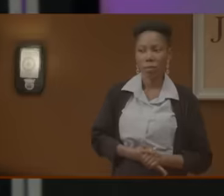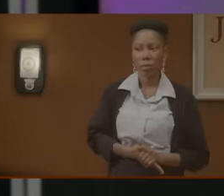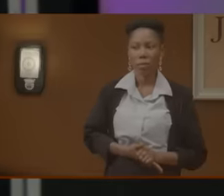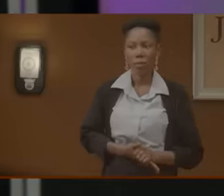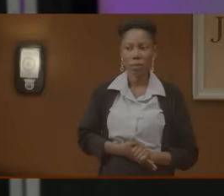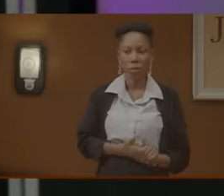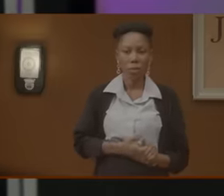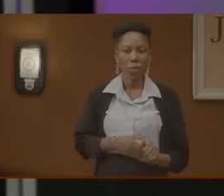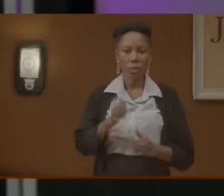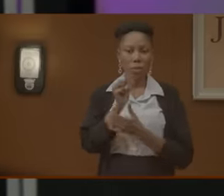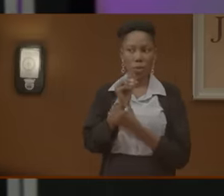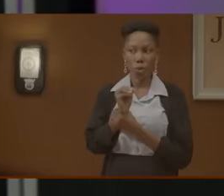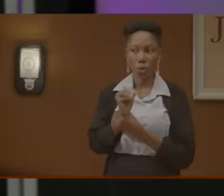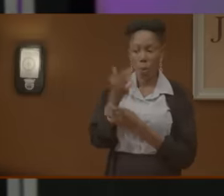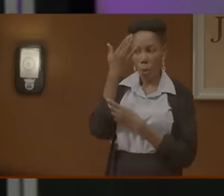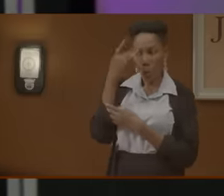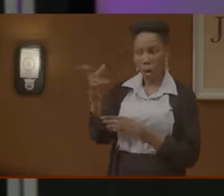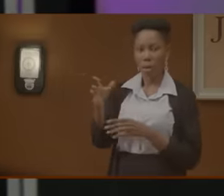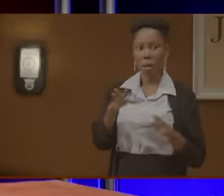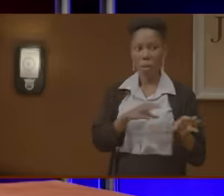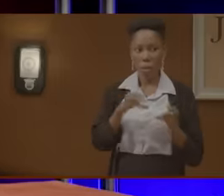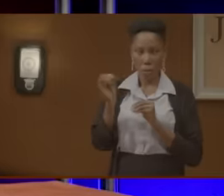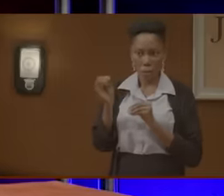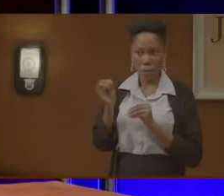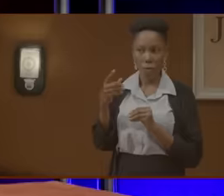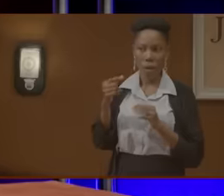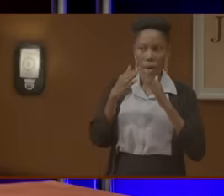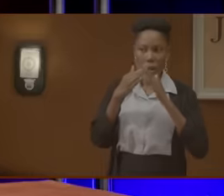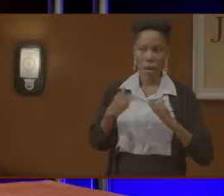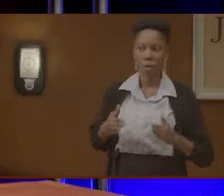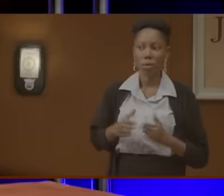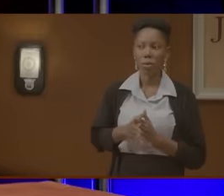Honestly so, speaking, there is God. What make me leave the house? Leave the house.